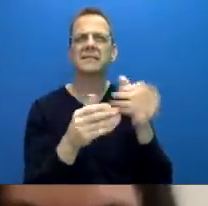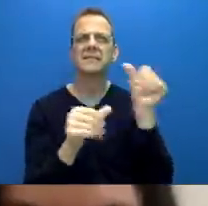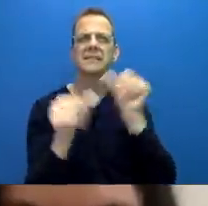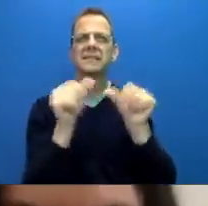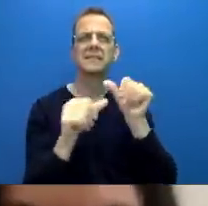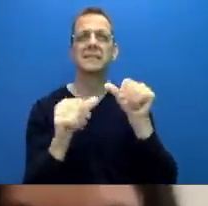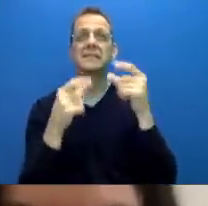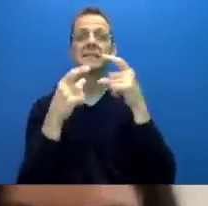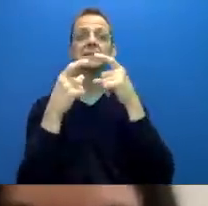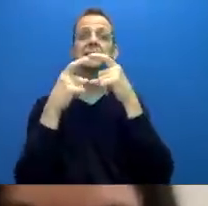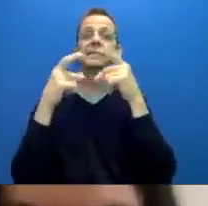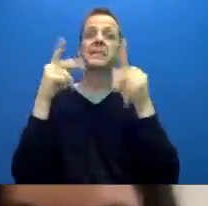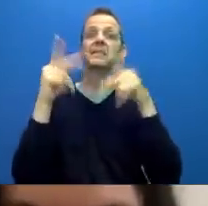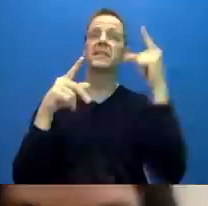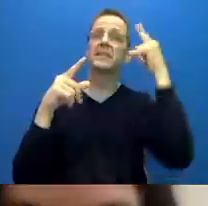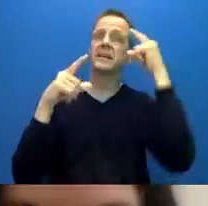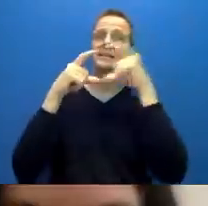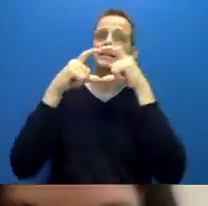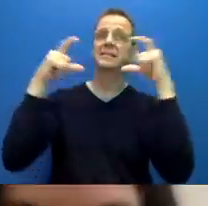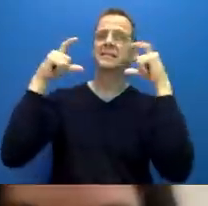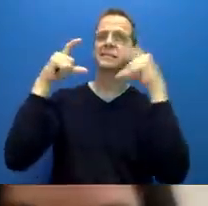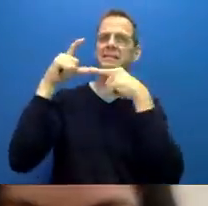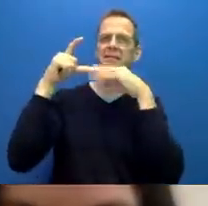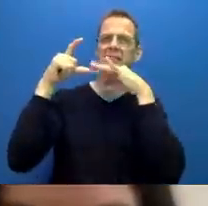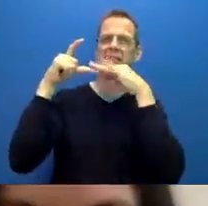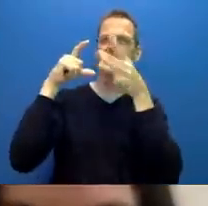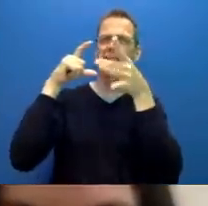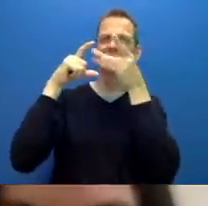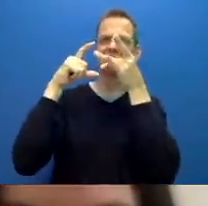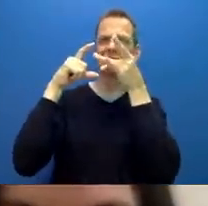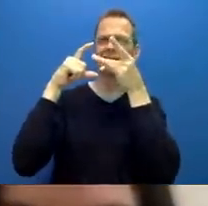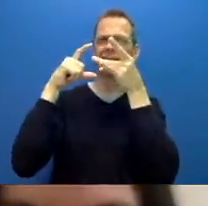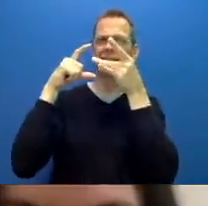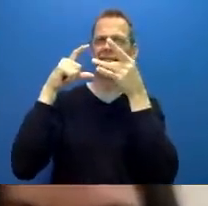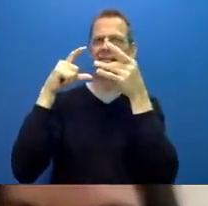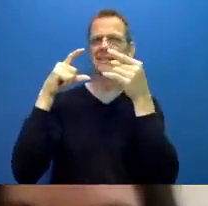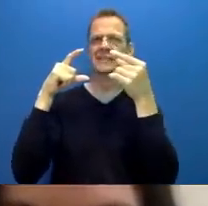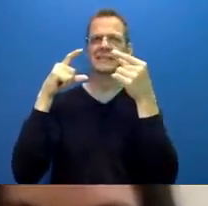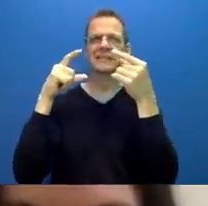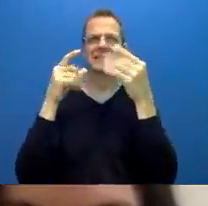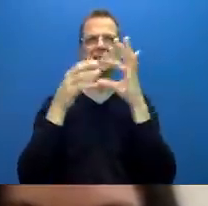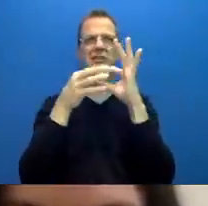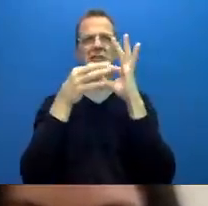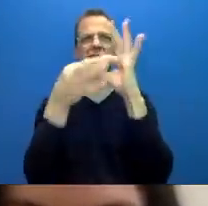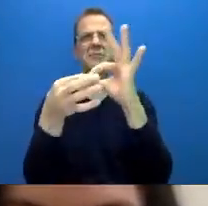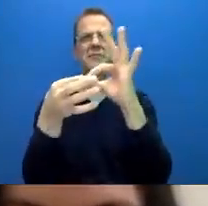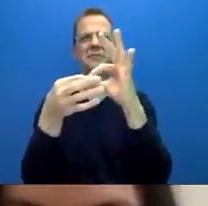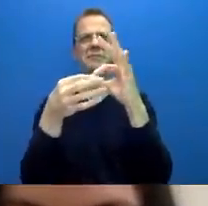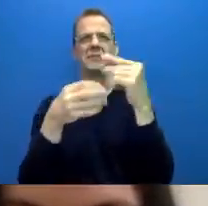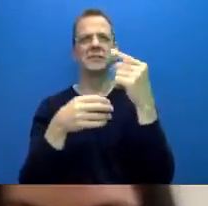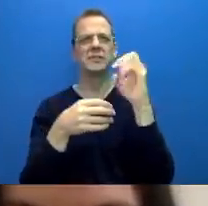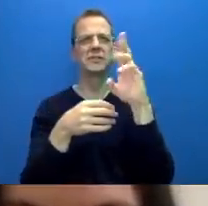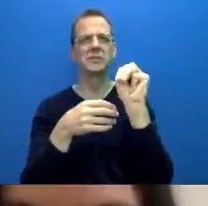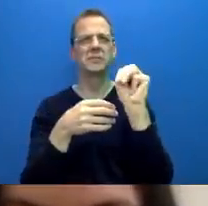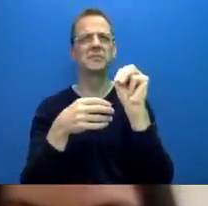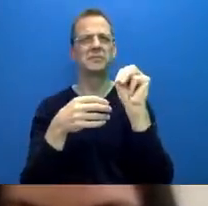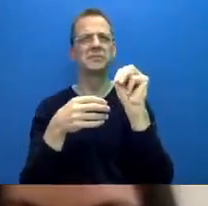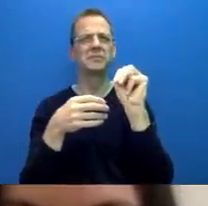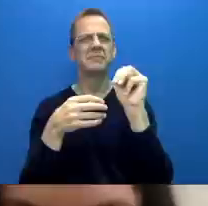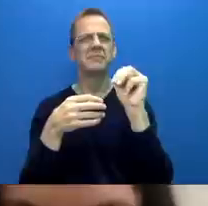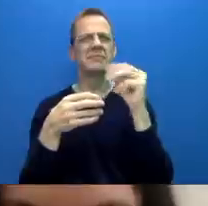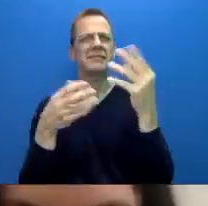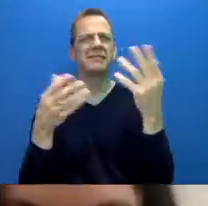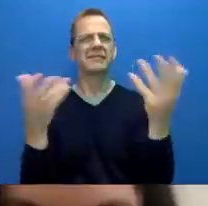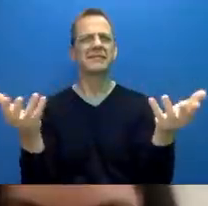you possibly become sicker touching, breathing as a tiny human, unable to regulate in that aspect, as well